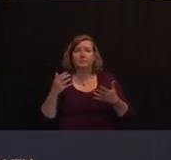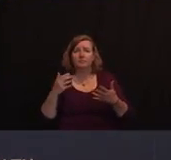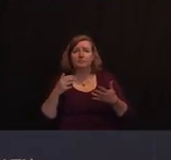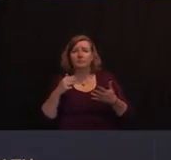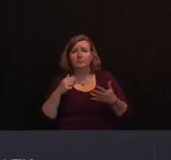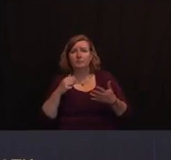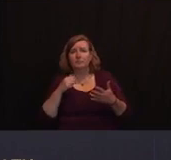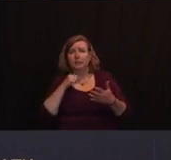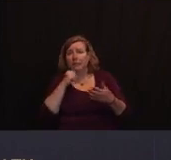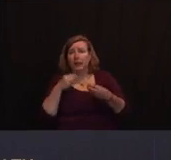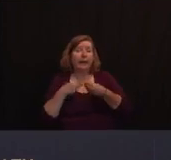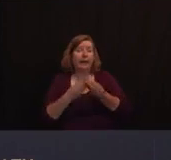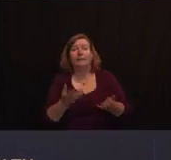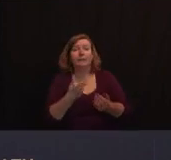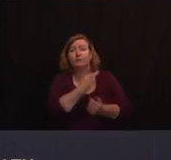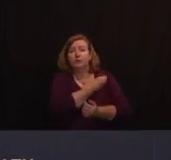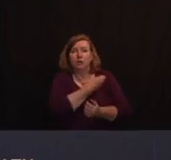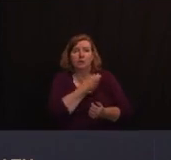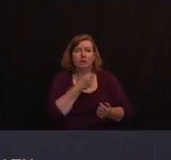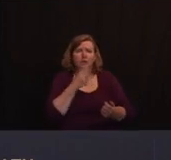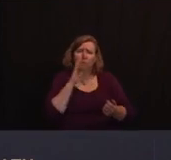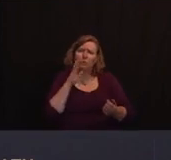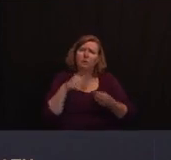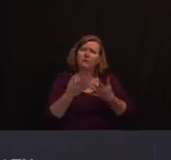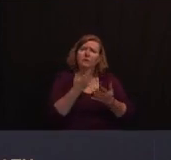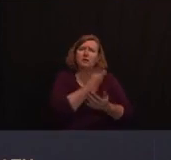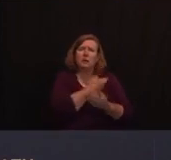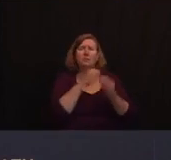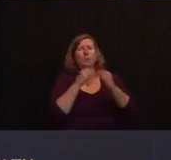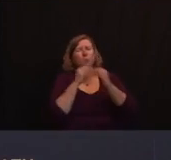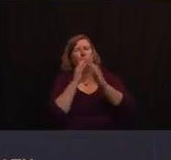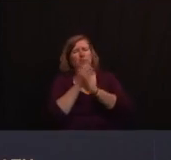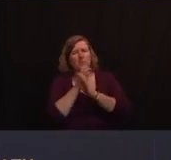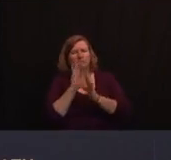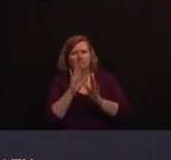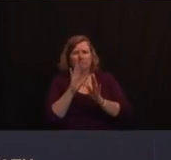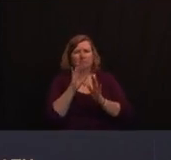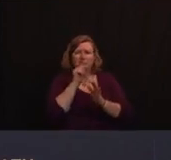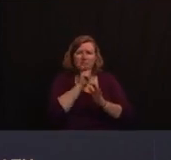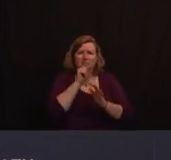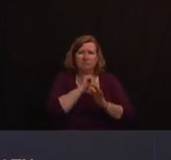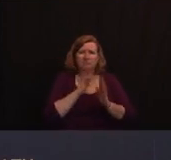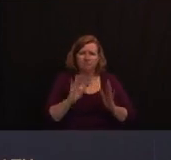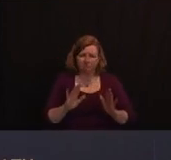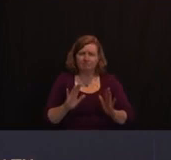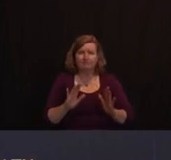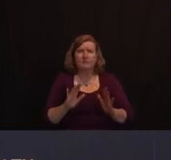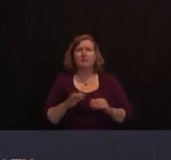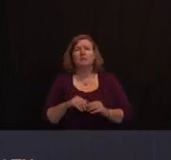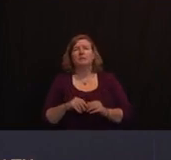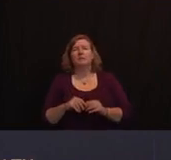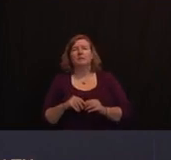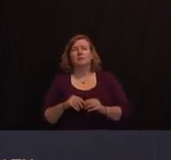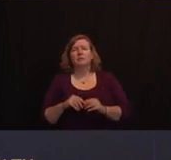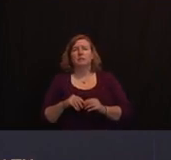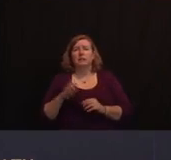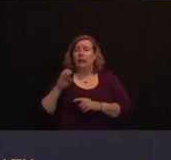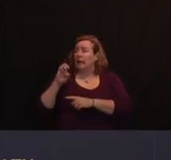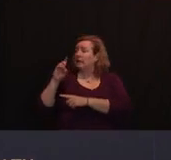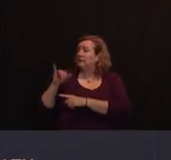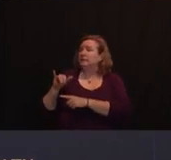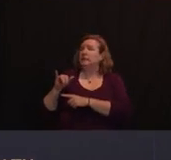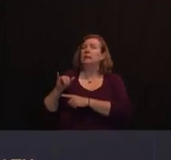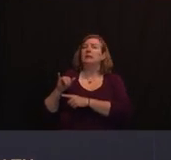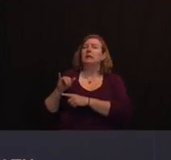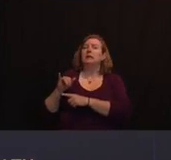more complicated, and it's going to take longer. And God willing, listen, there's no evidence, and I am gonna pull Eddie out of the bullpen in a minute here, so bear with